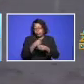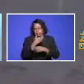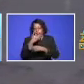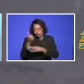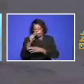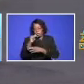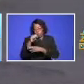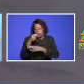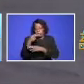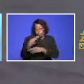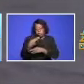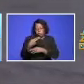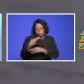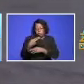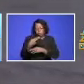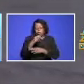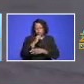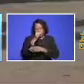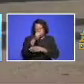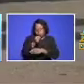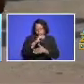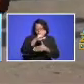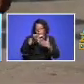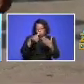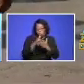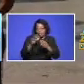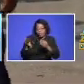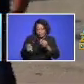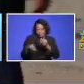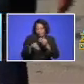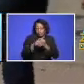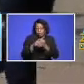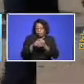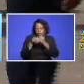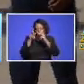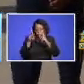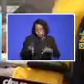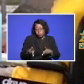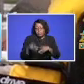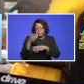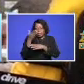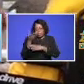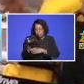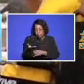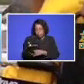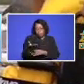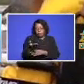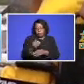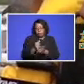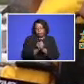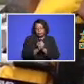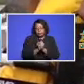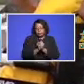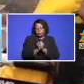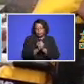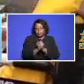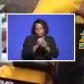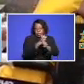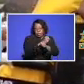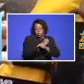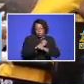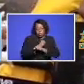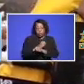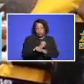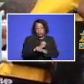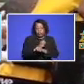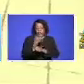Thursday to ensure that all of the additional bodies are in place and on the ground. Well, security of the ballot